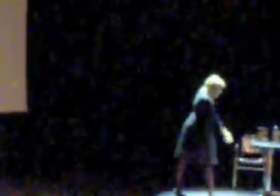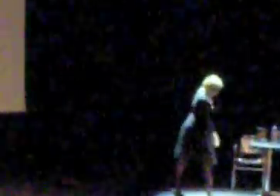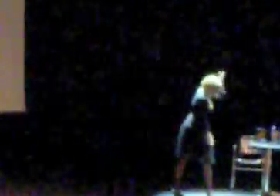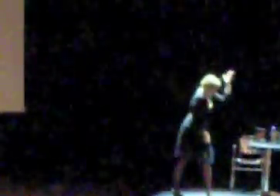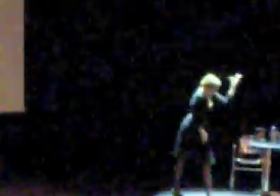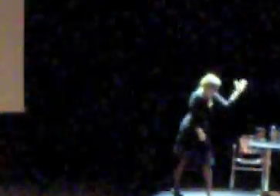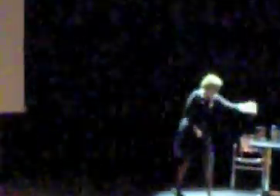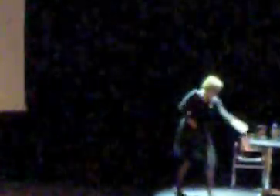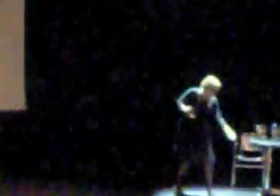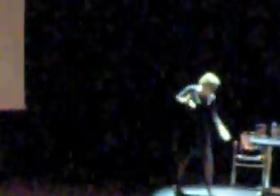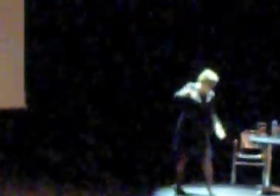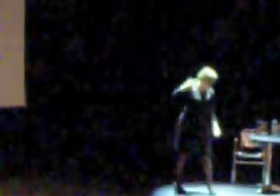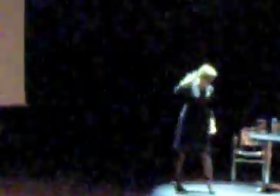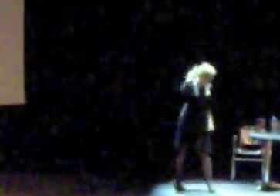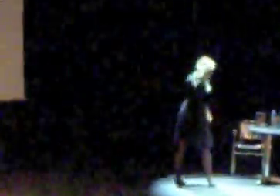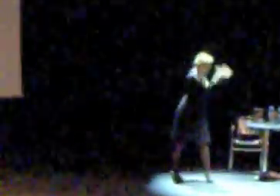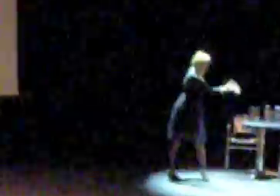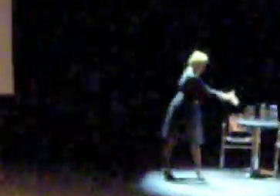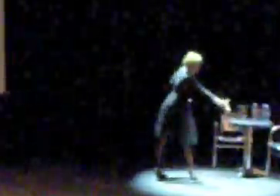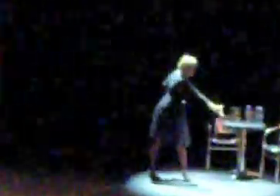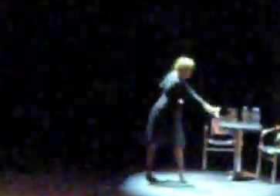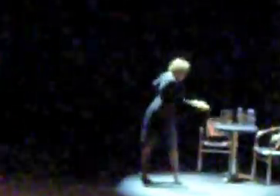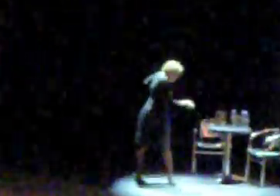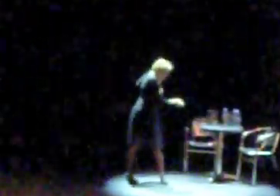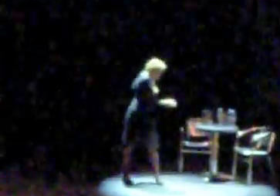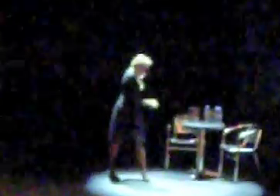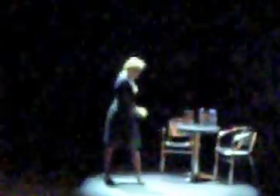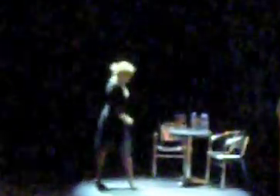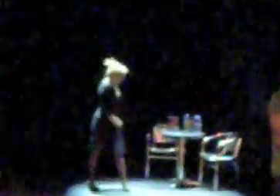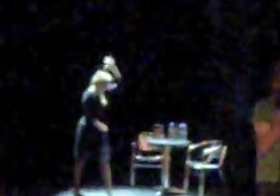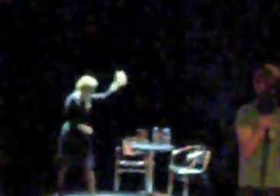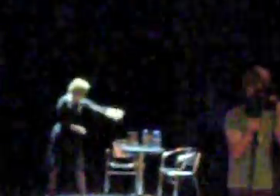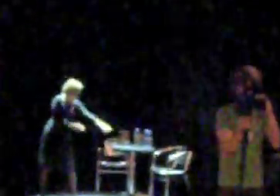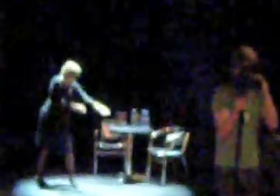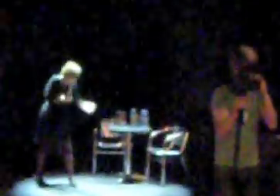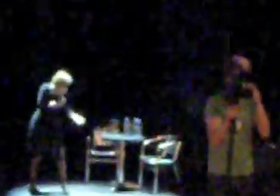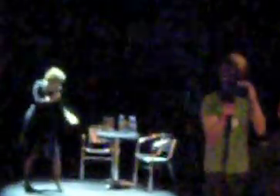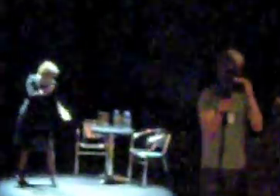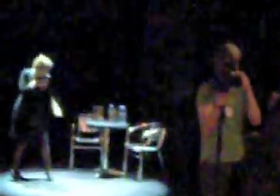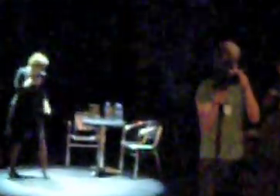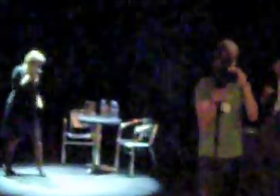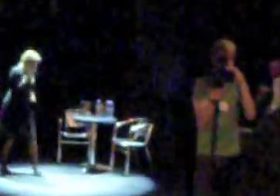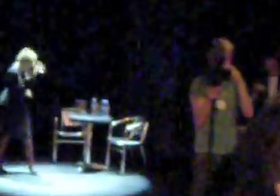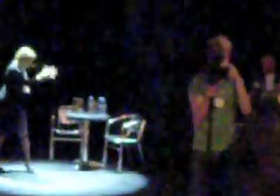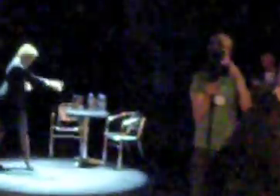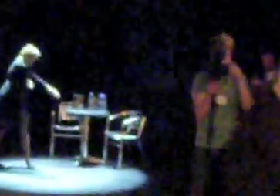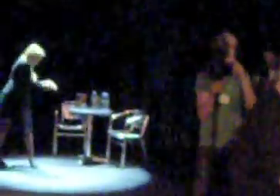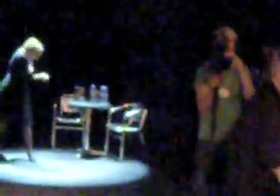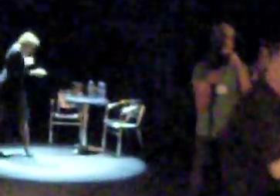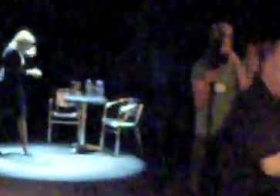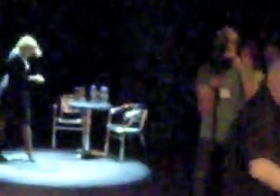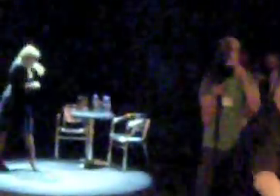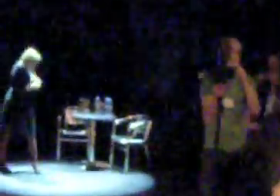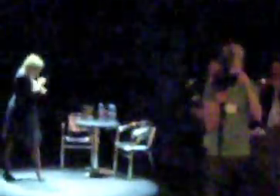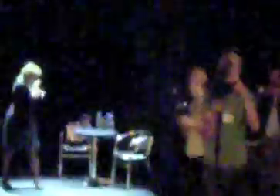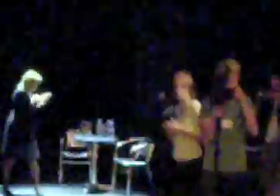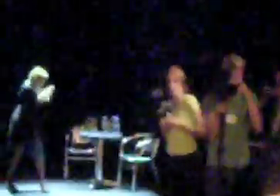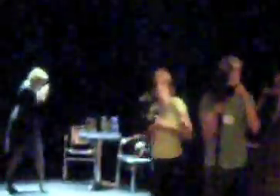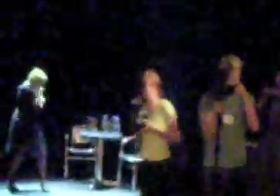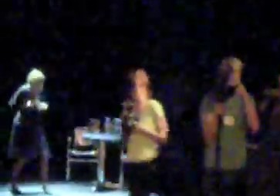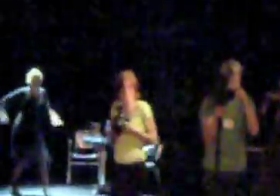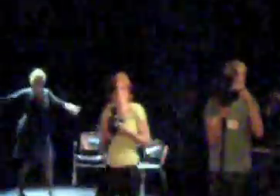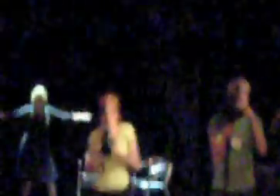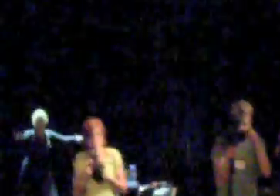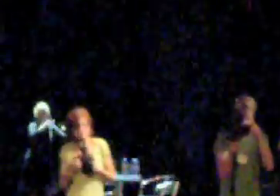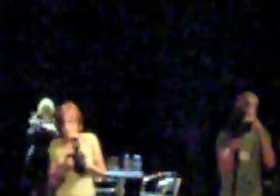next man up, pulling the rope, next woman up. Sharing a place, sharing a vision, room